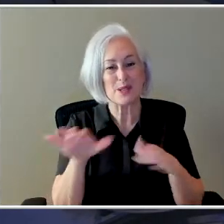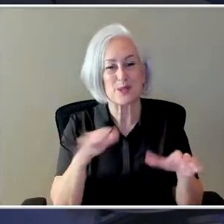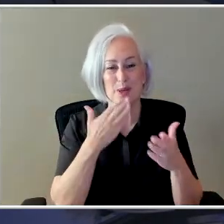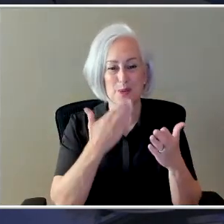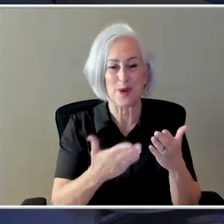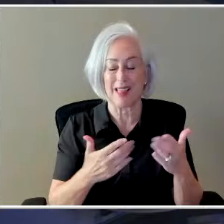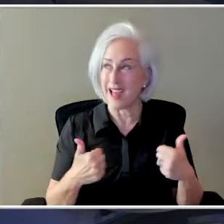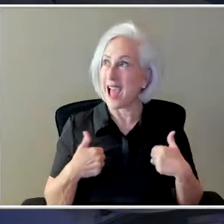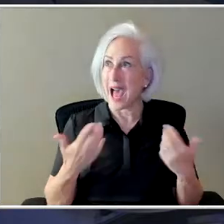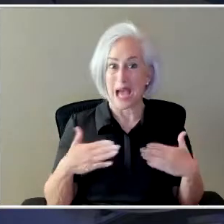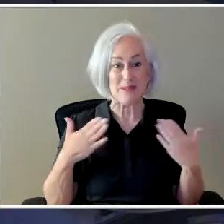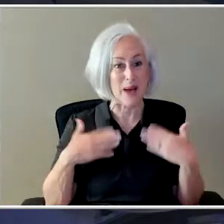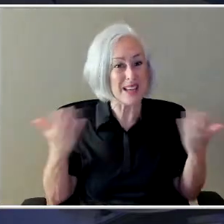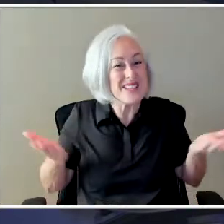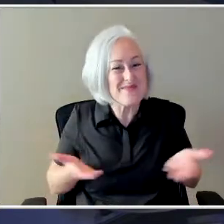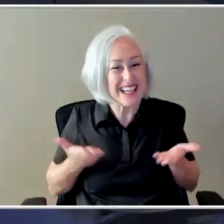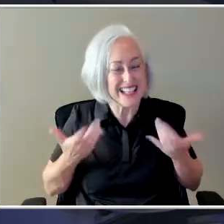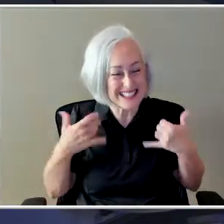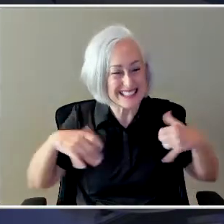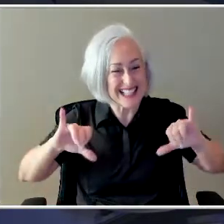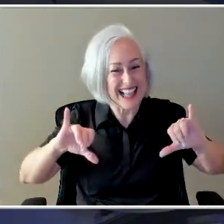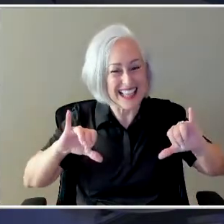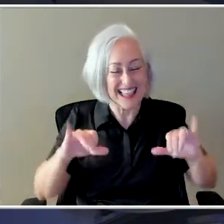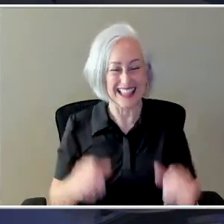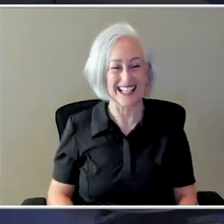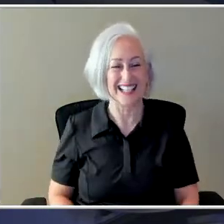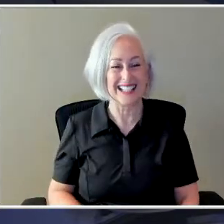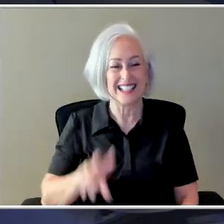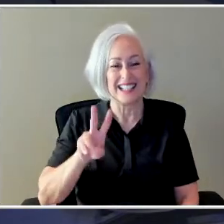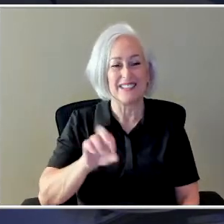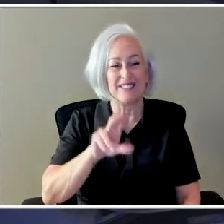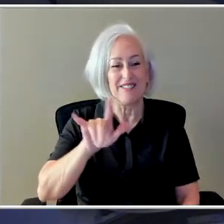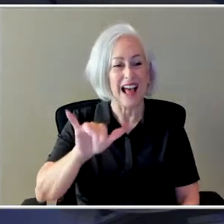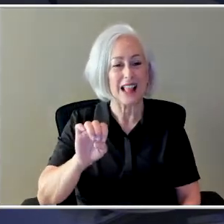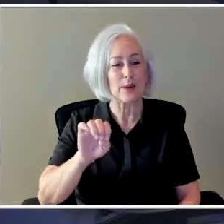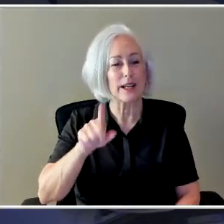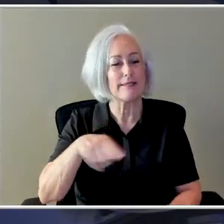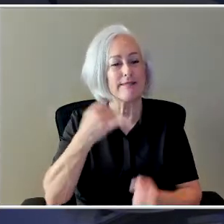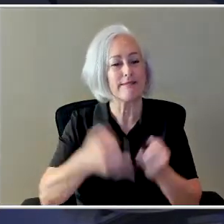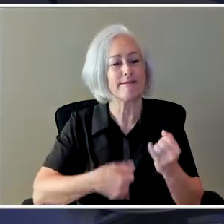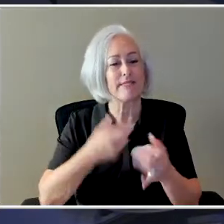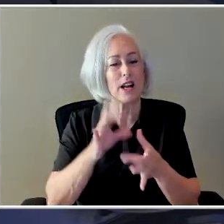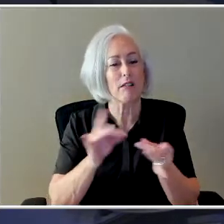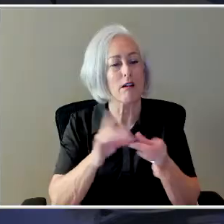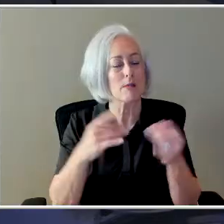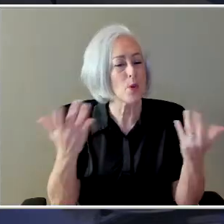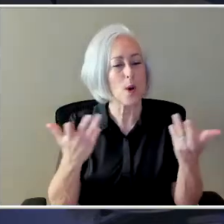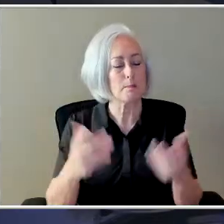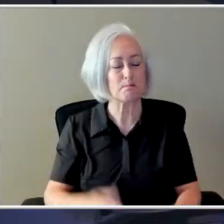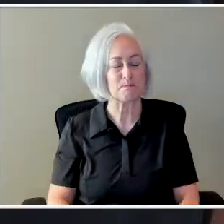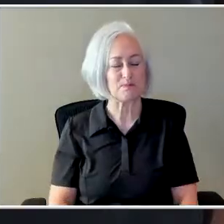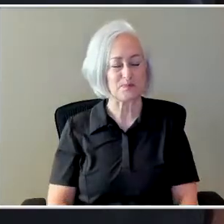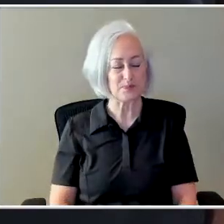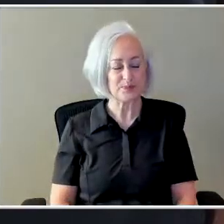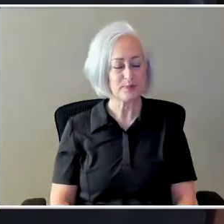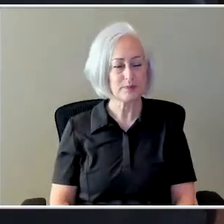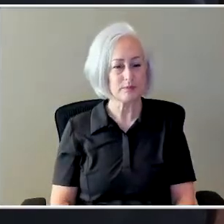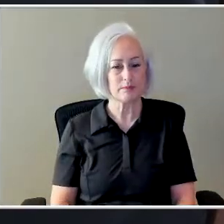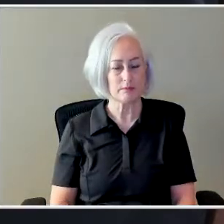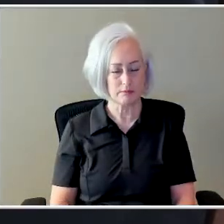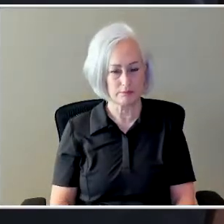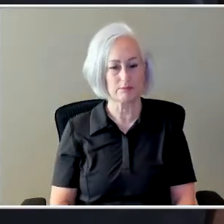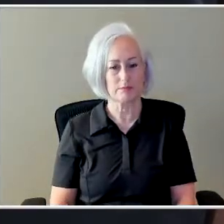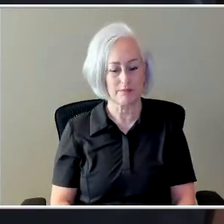I know you are. I know you are. Valerie, what do you want the big takeaway from your family's story to be? We as a family